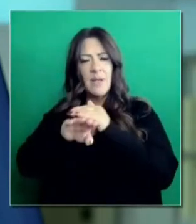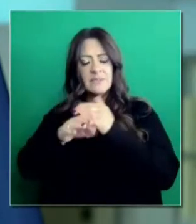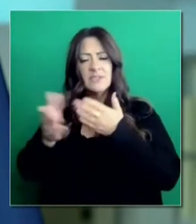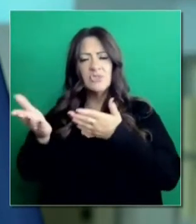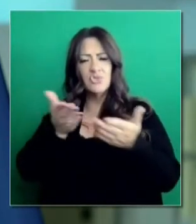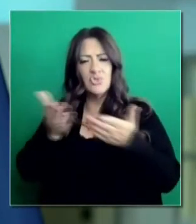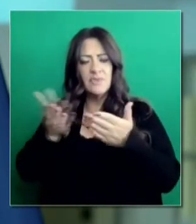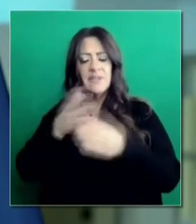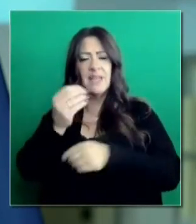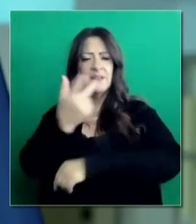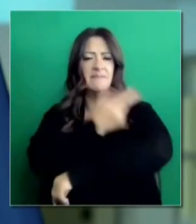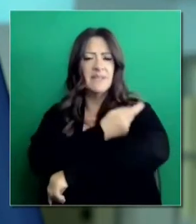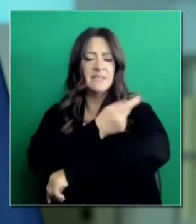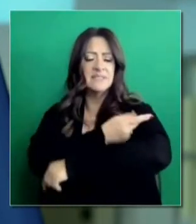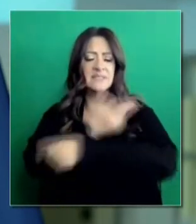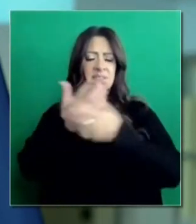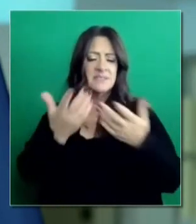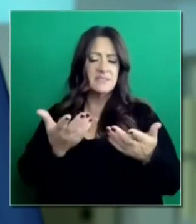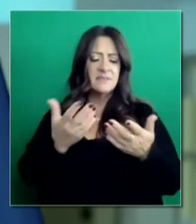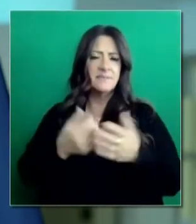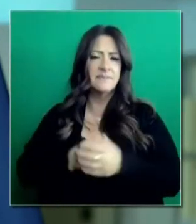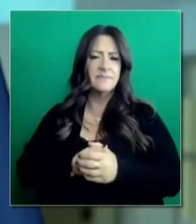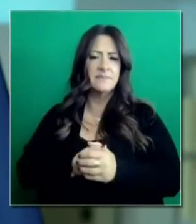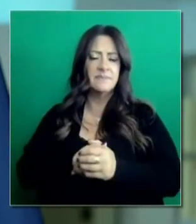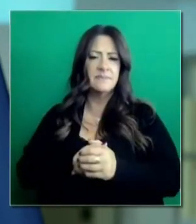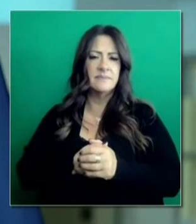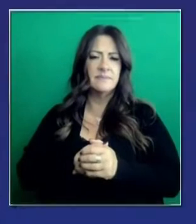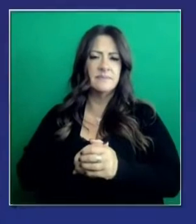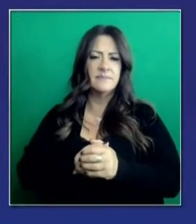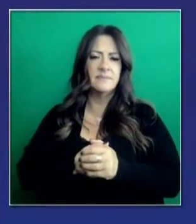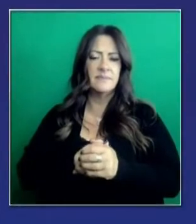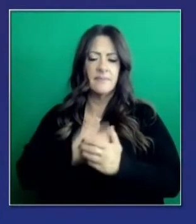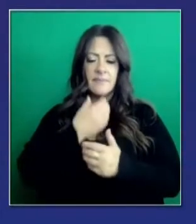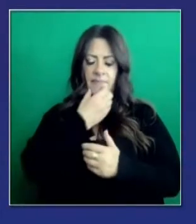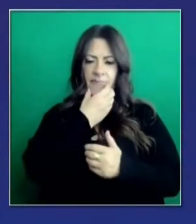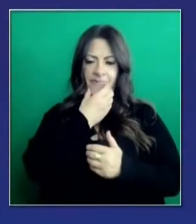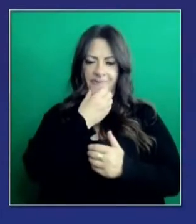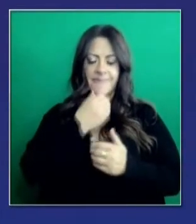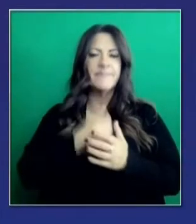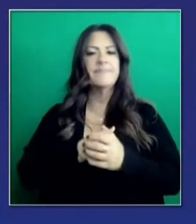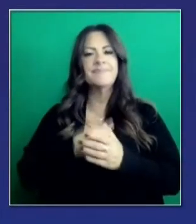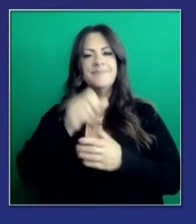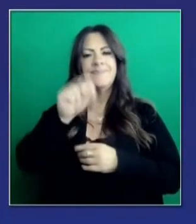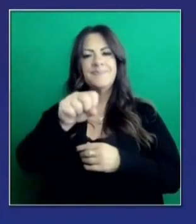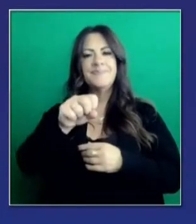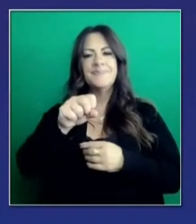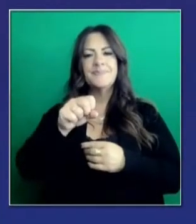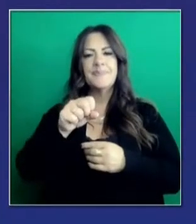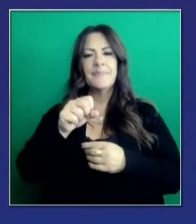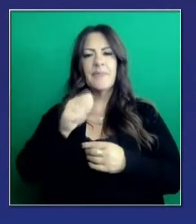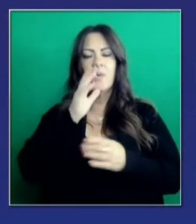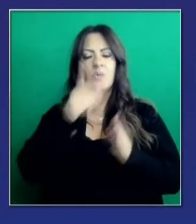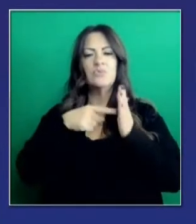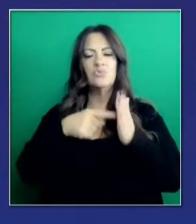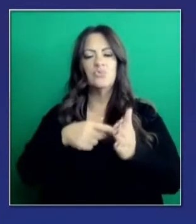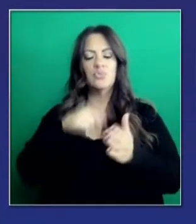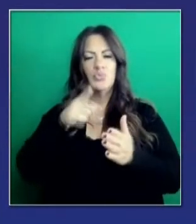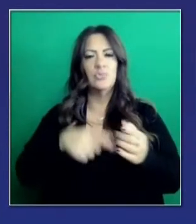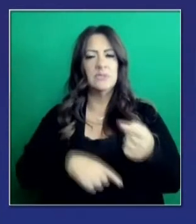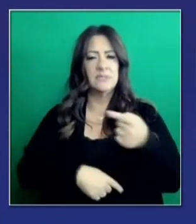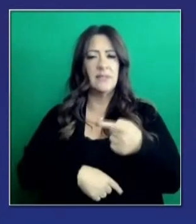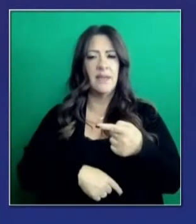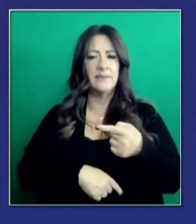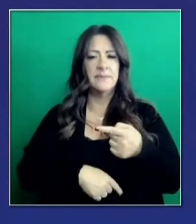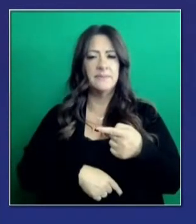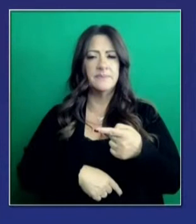remains scarce? Let me take this slide and once again bring it back up just to reinforce, and I think it answers the latter